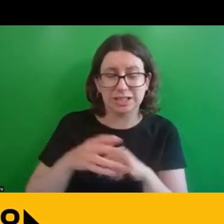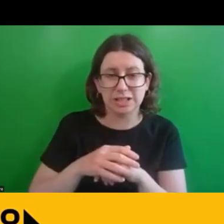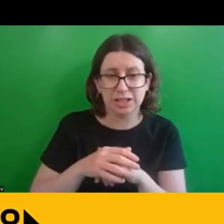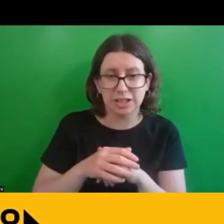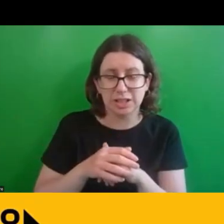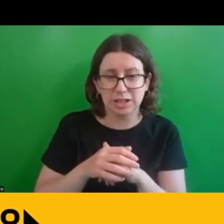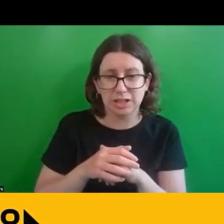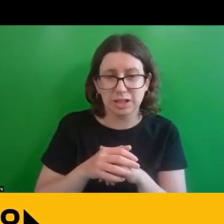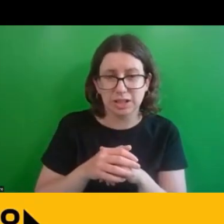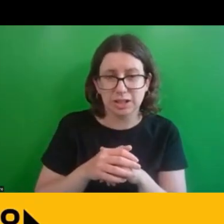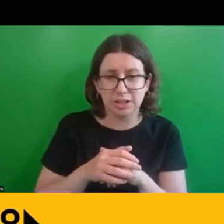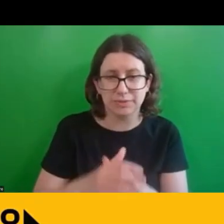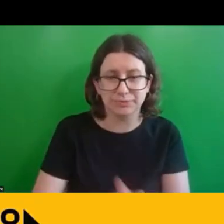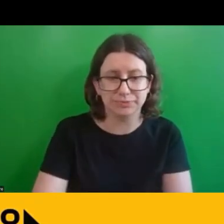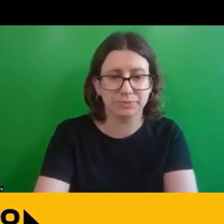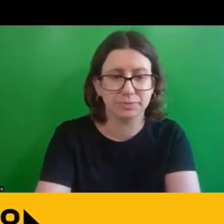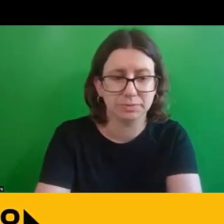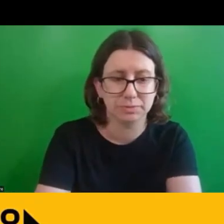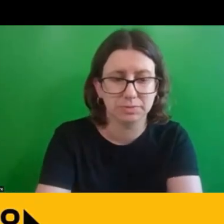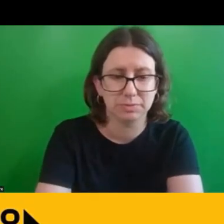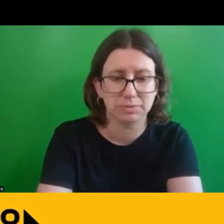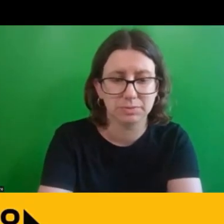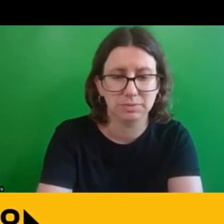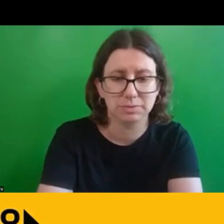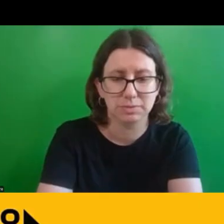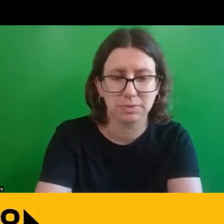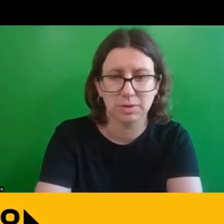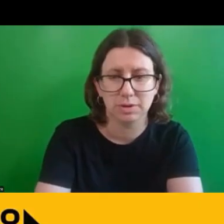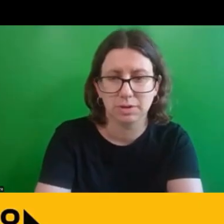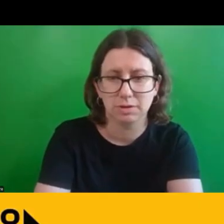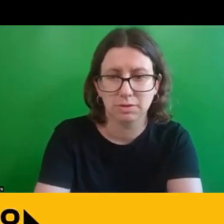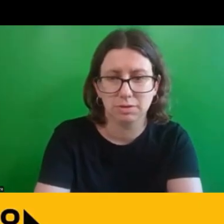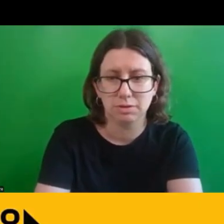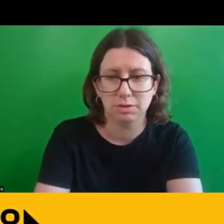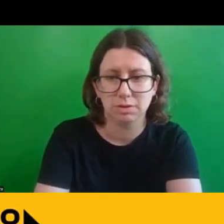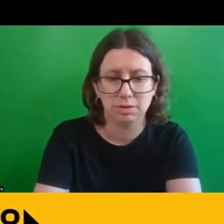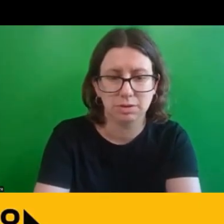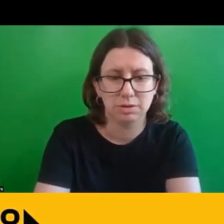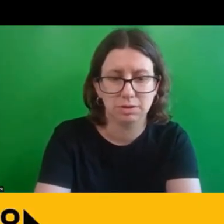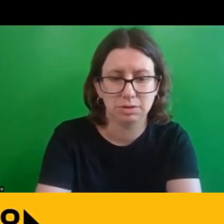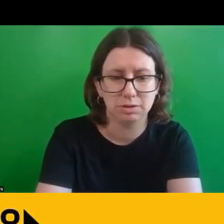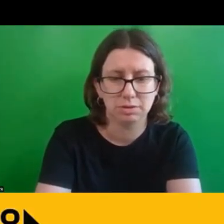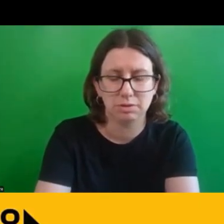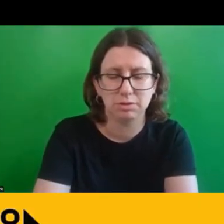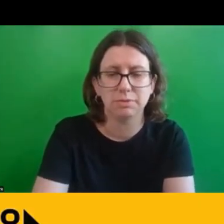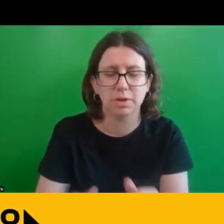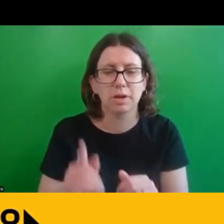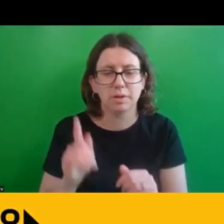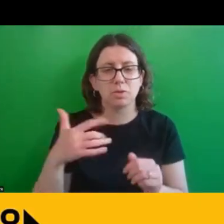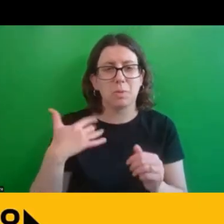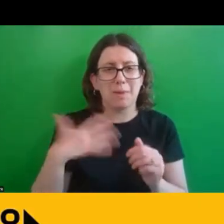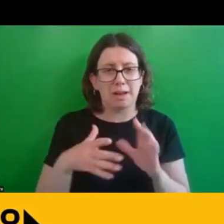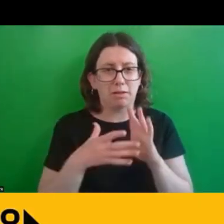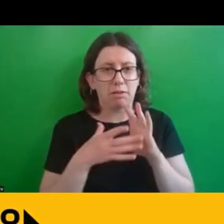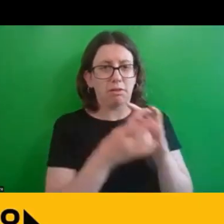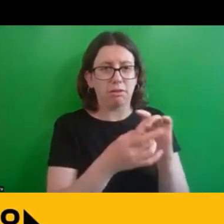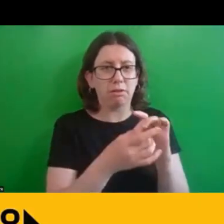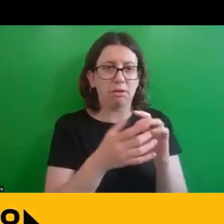and so I have been reaching out to loads of different organisations and communities